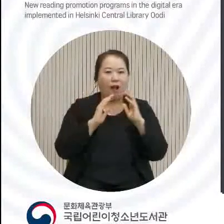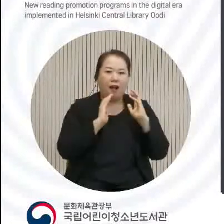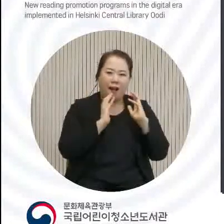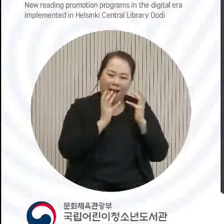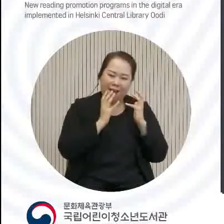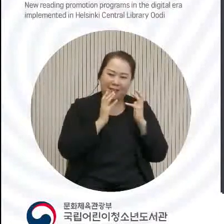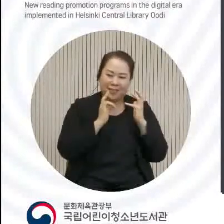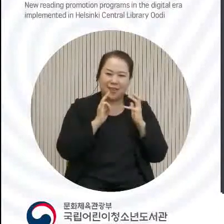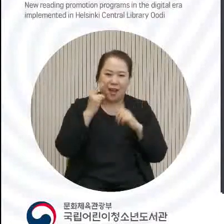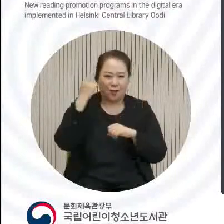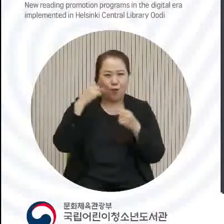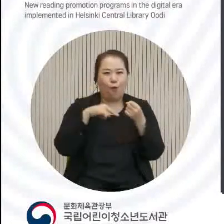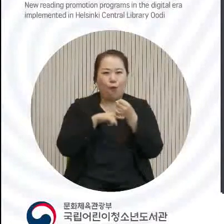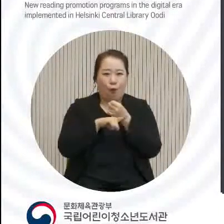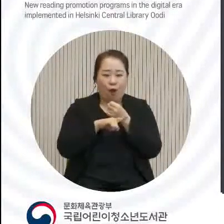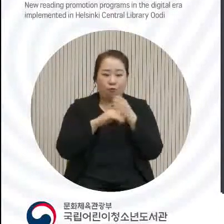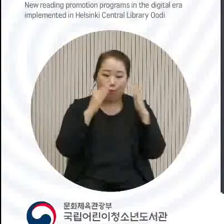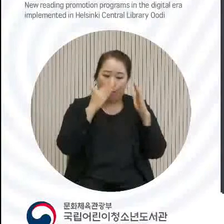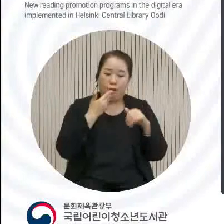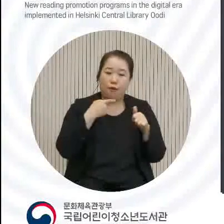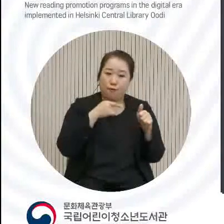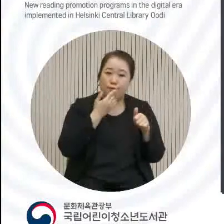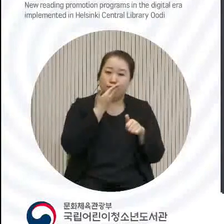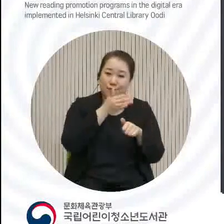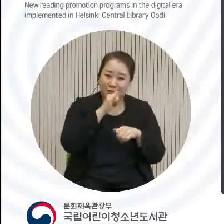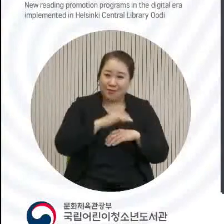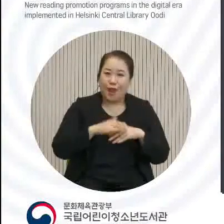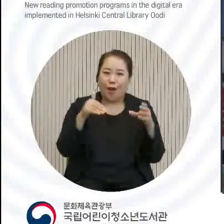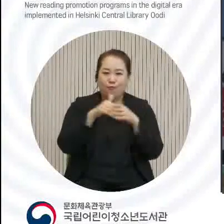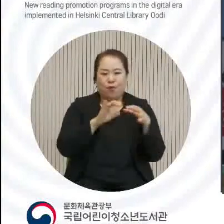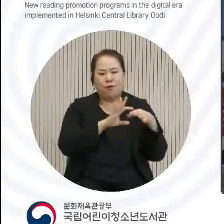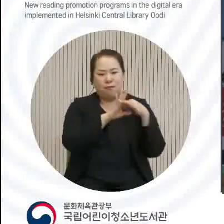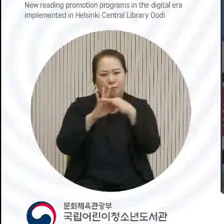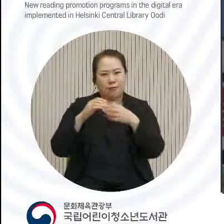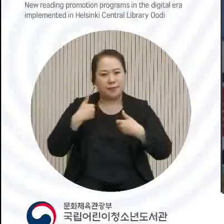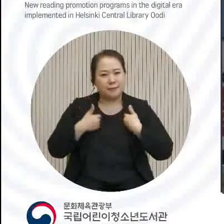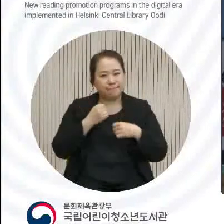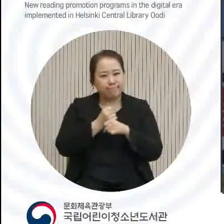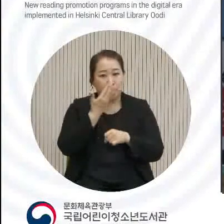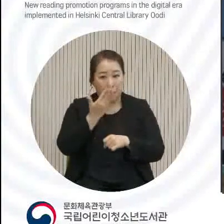can make it all very fascinating and interesting.